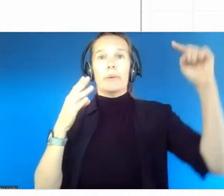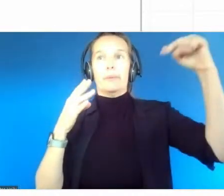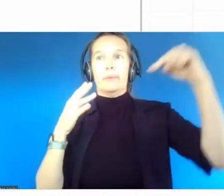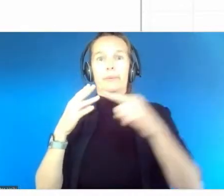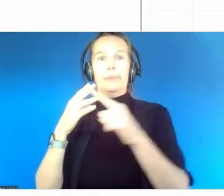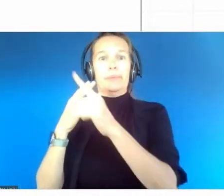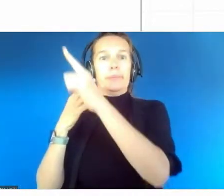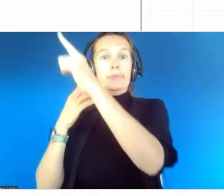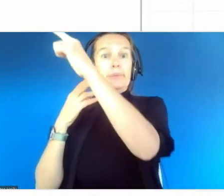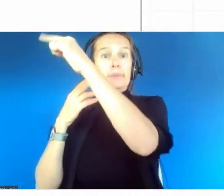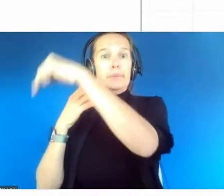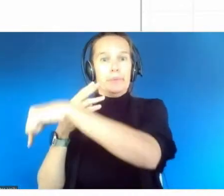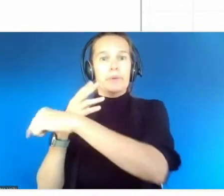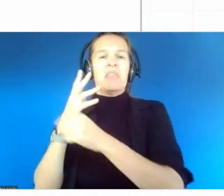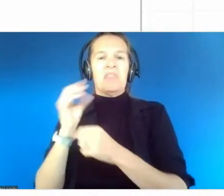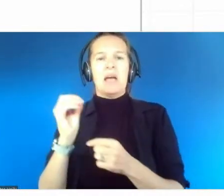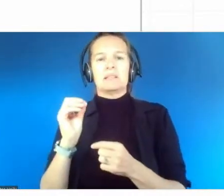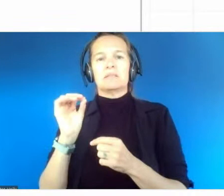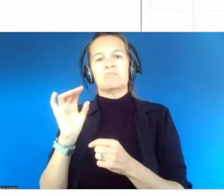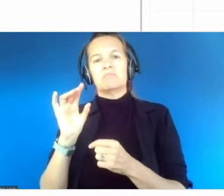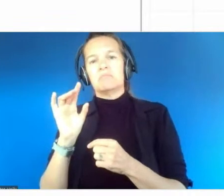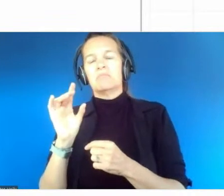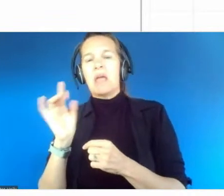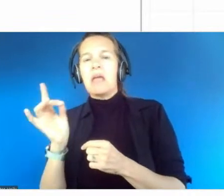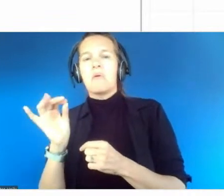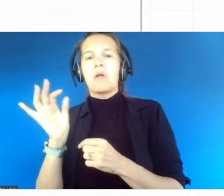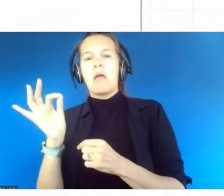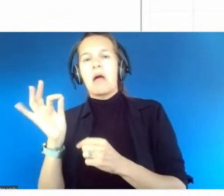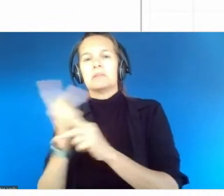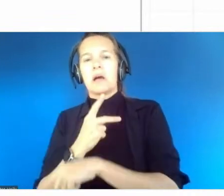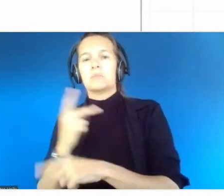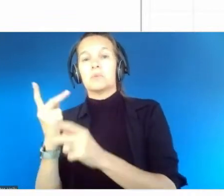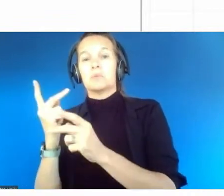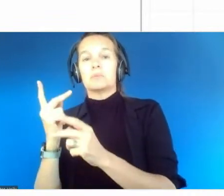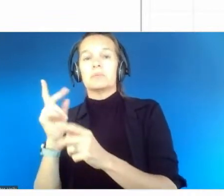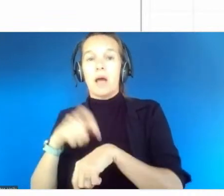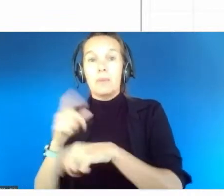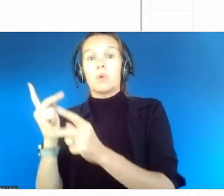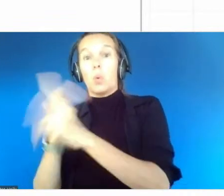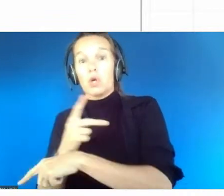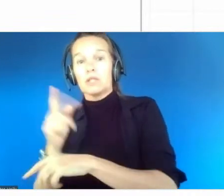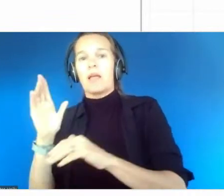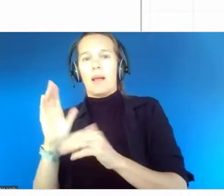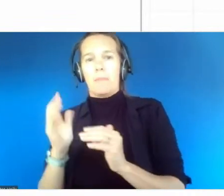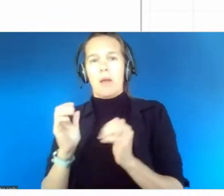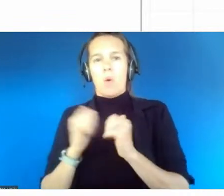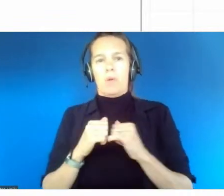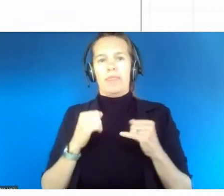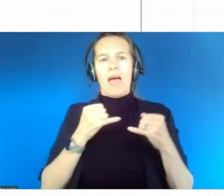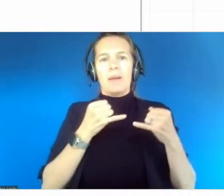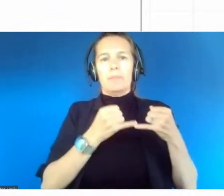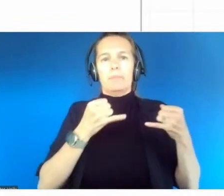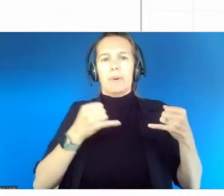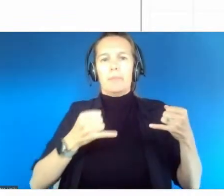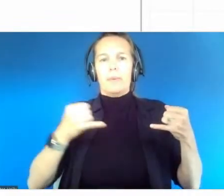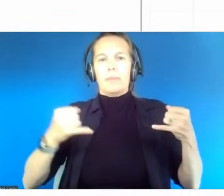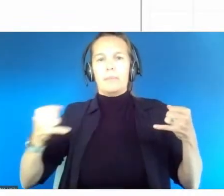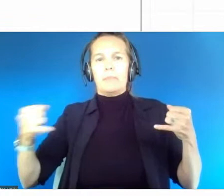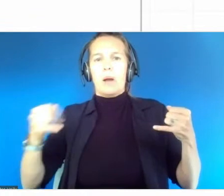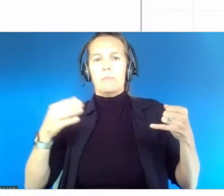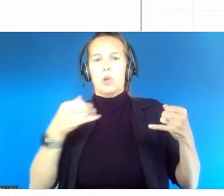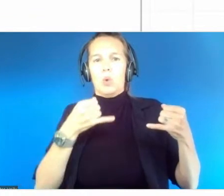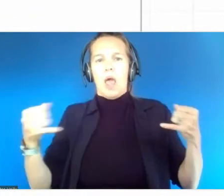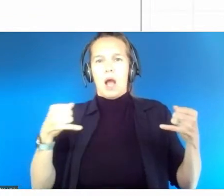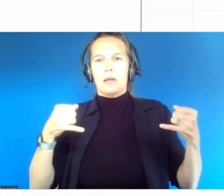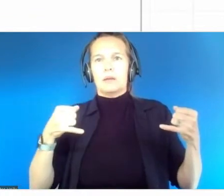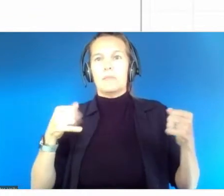9 times greater than the numbers who have been vaccinated in the dotted blue, in the dashed blue line. Now, the gray area